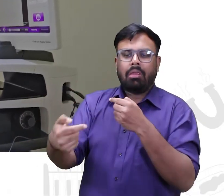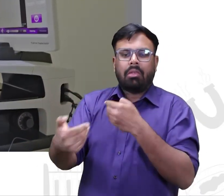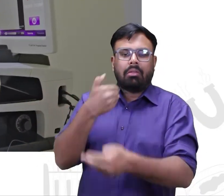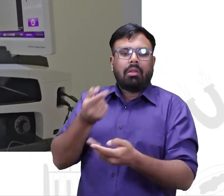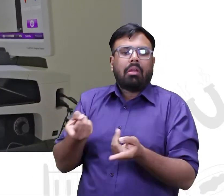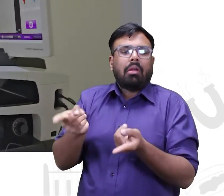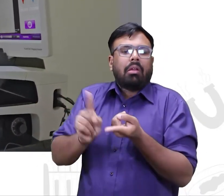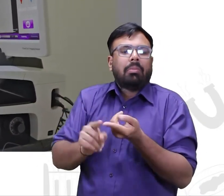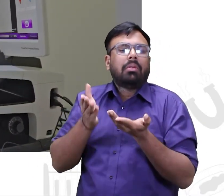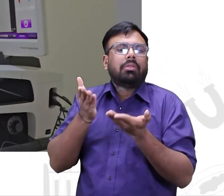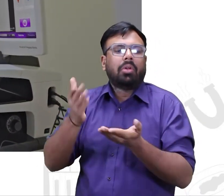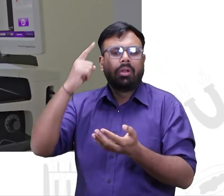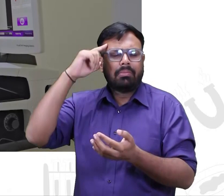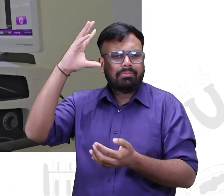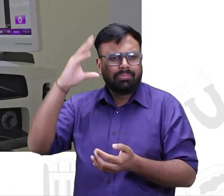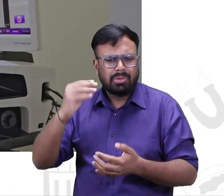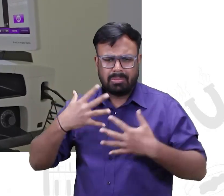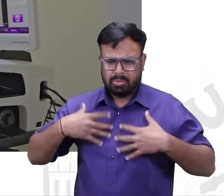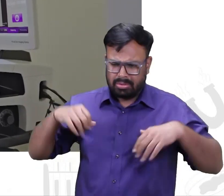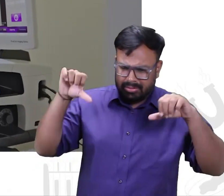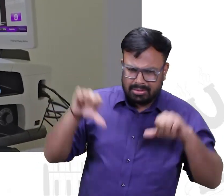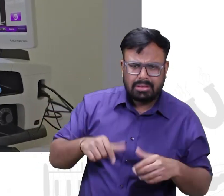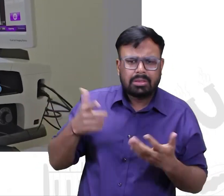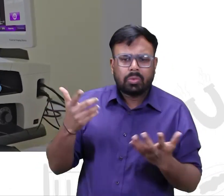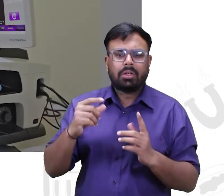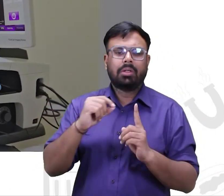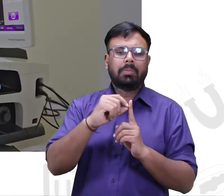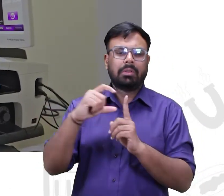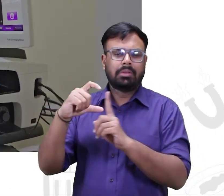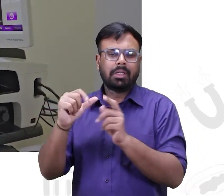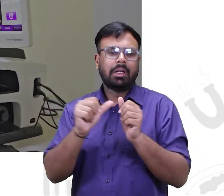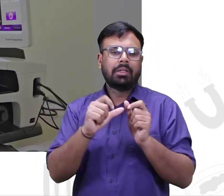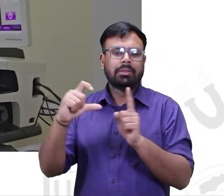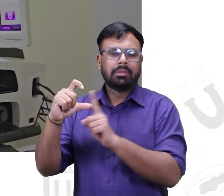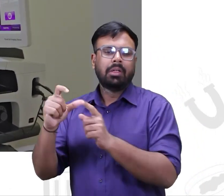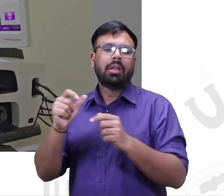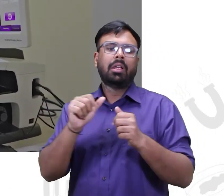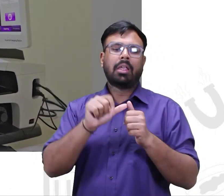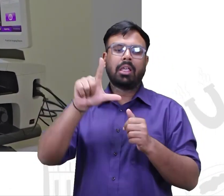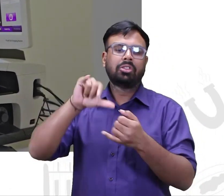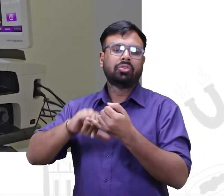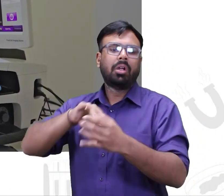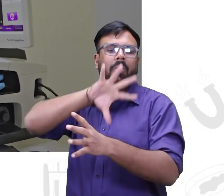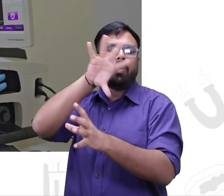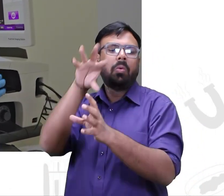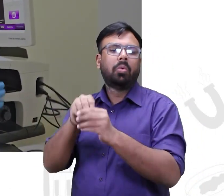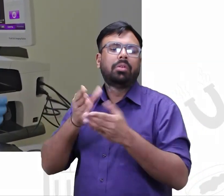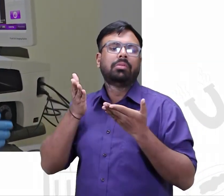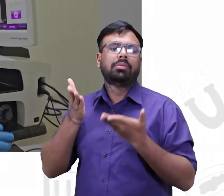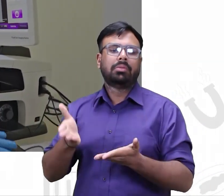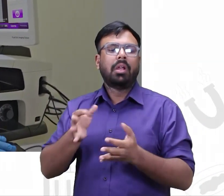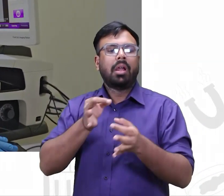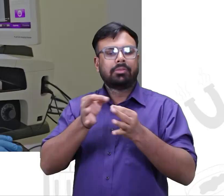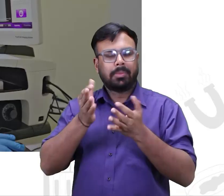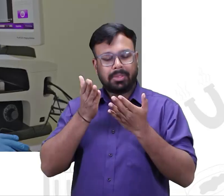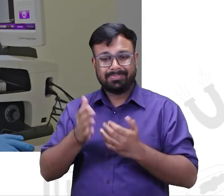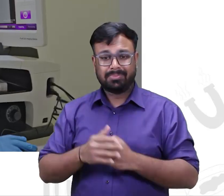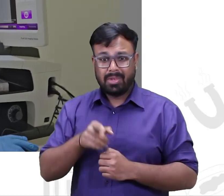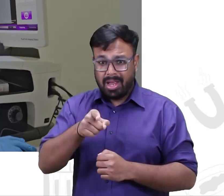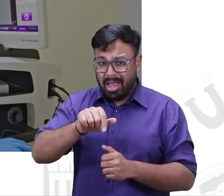hence leads to neurodegeneration. So understanding the mechanism of this lamina association with these